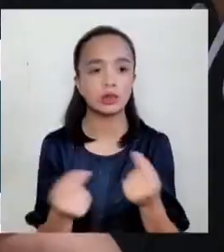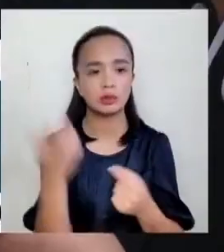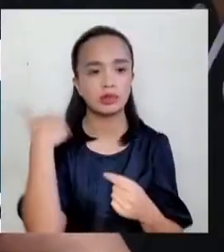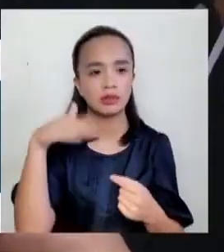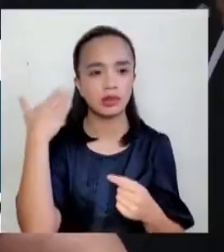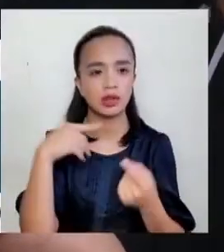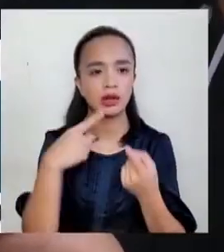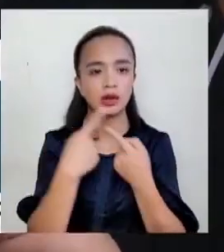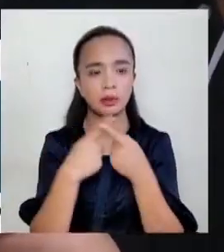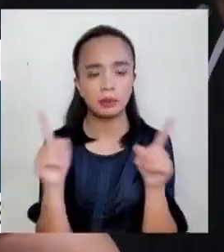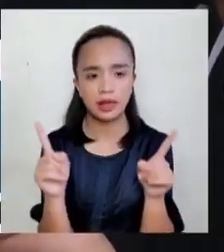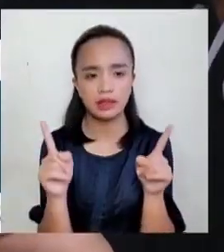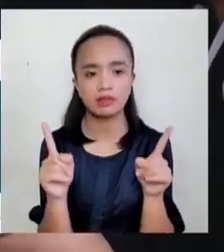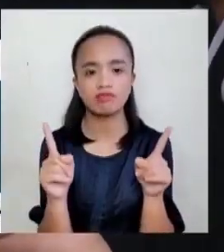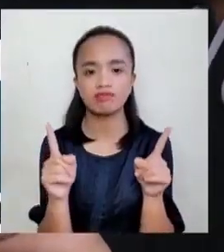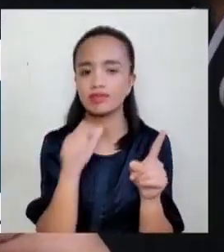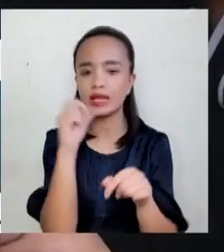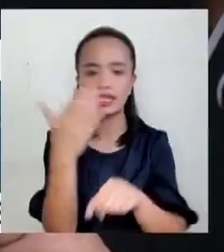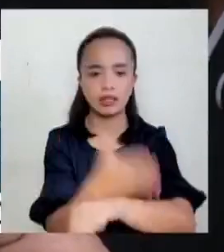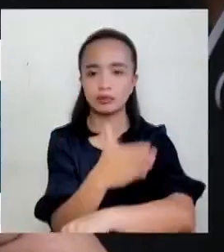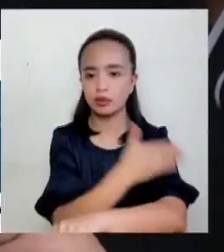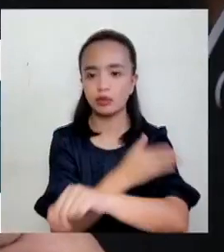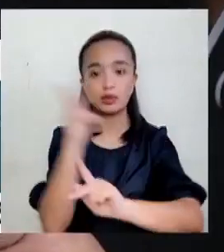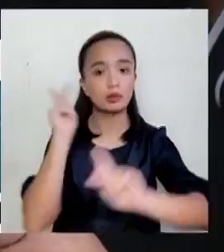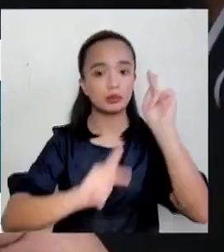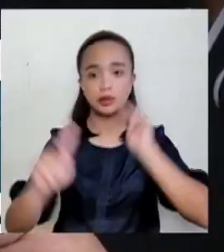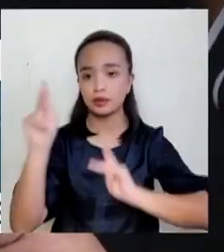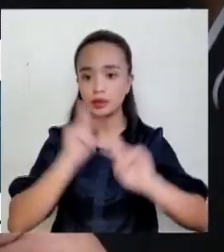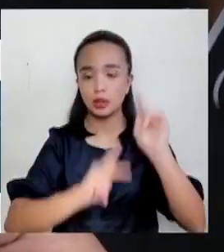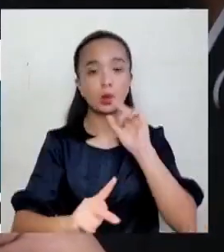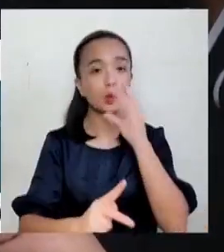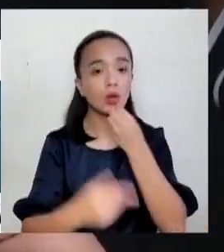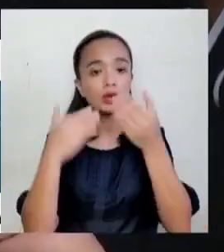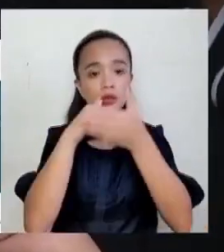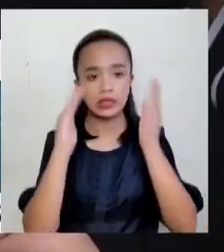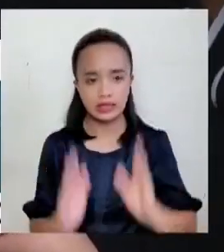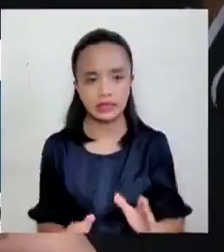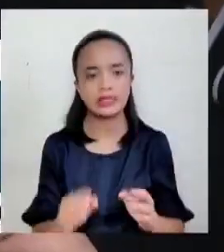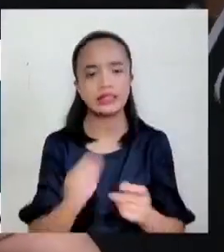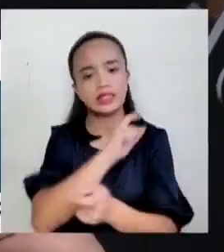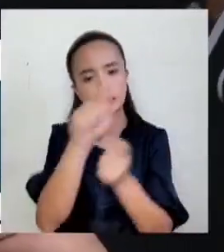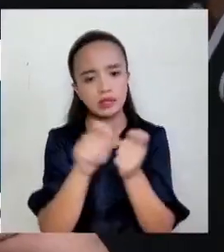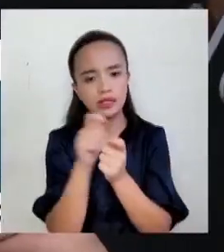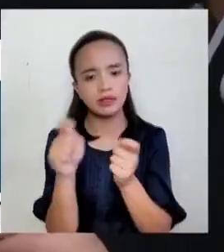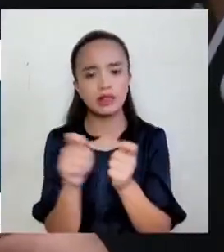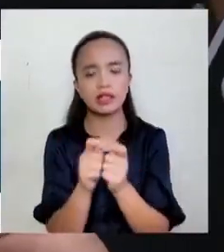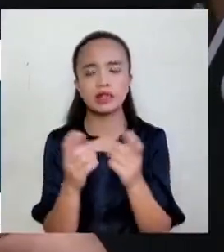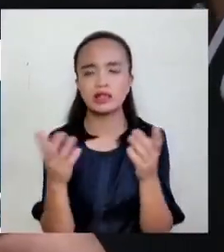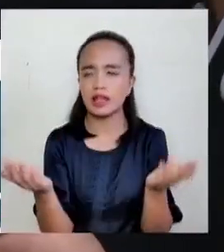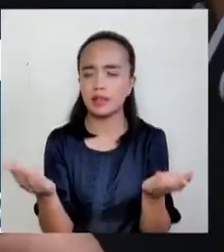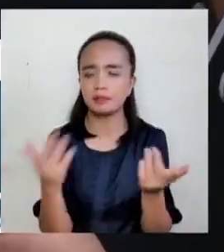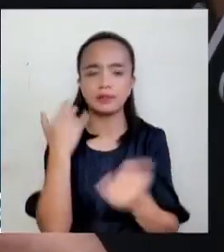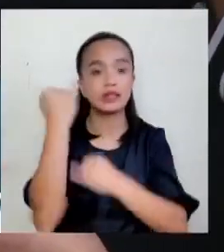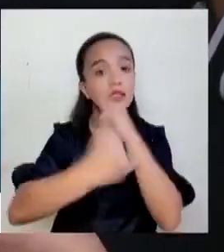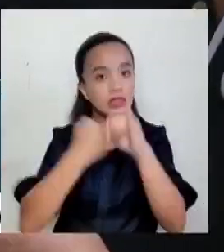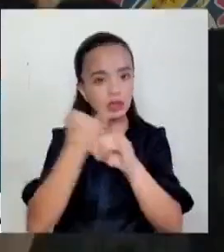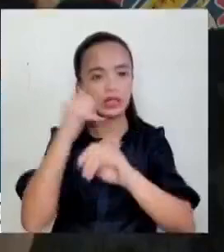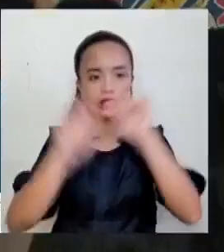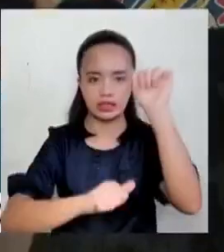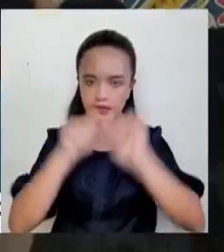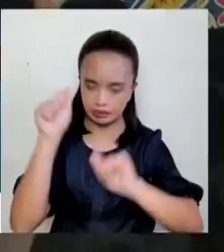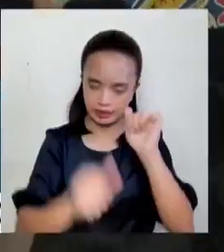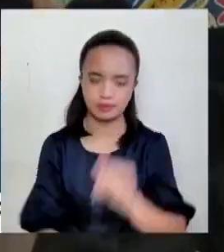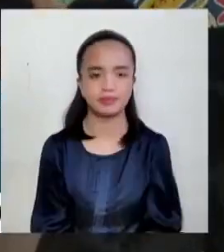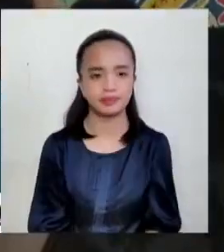pa rin nag-i-improve ang performance ng ating mga learners, particularly sa international assessments.